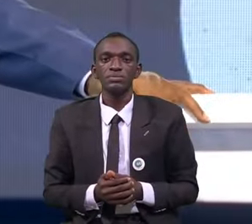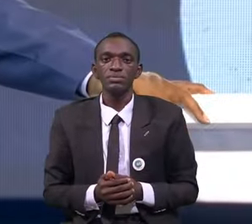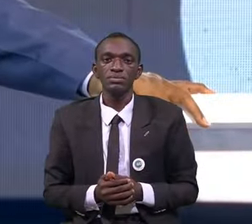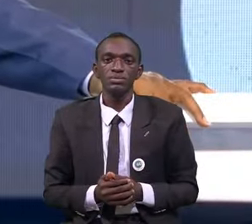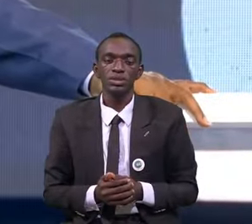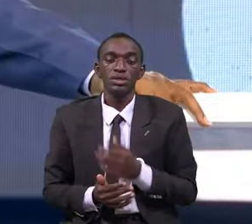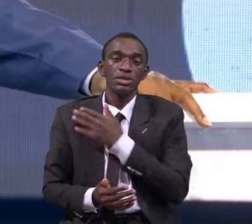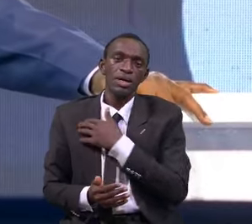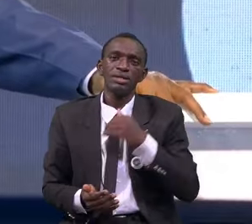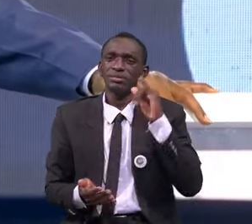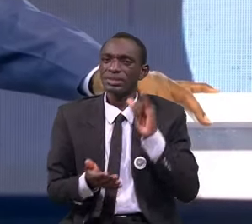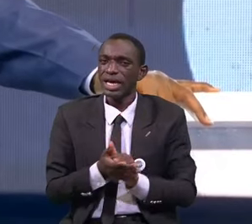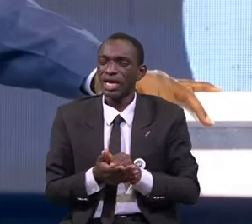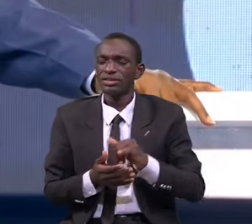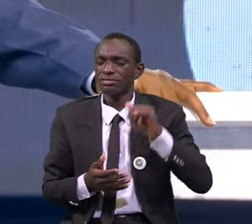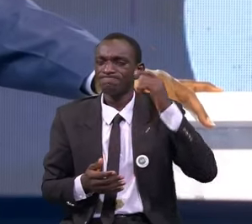And that neural